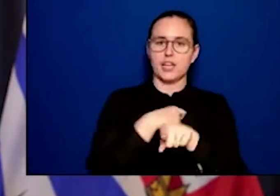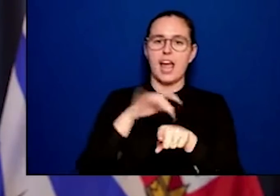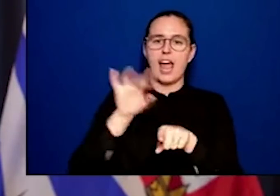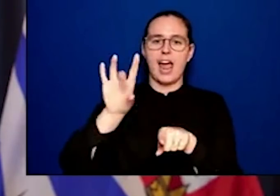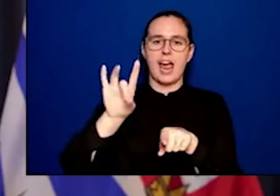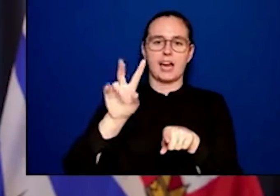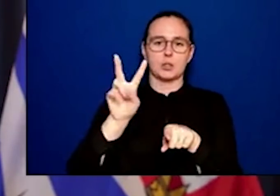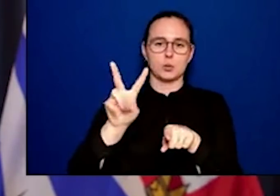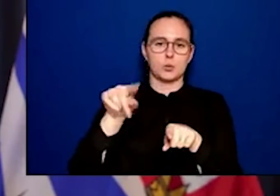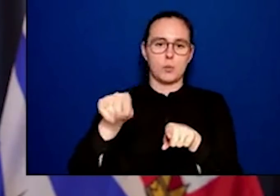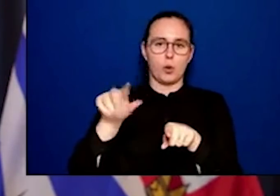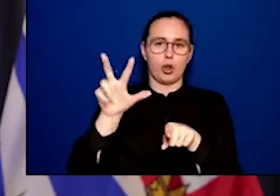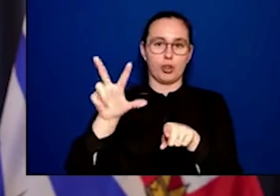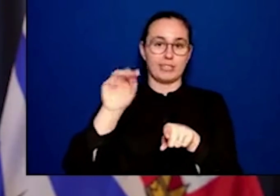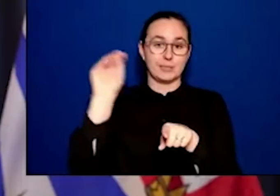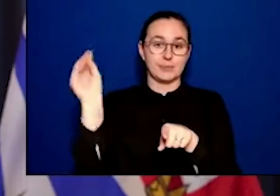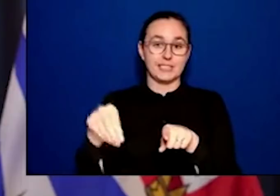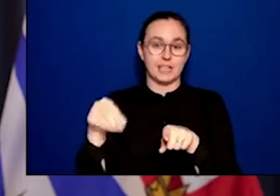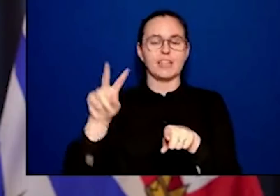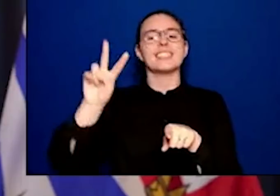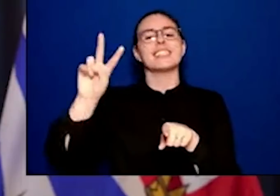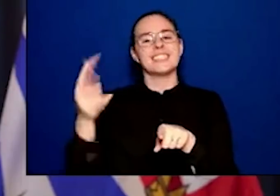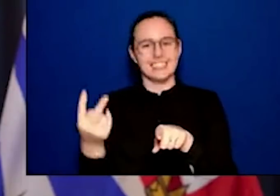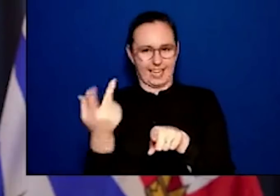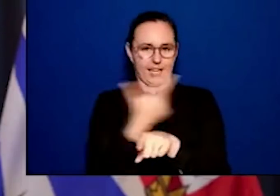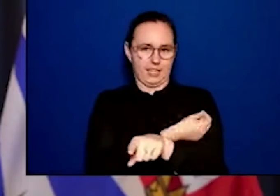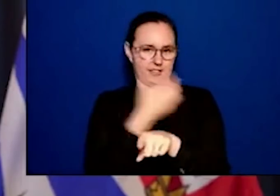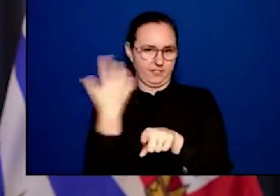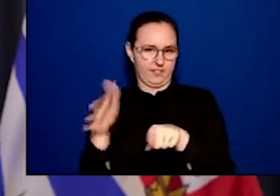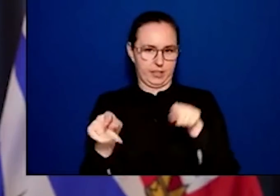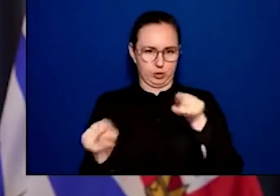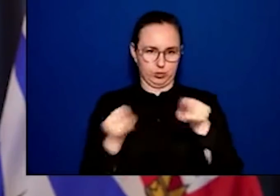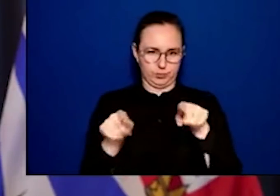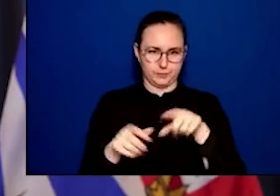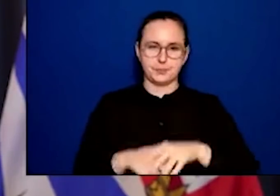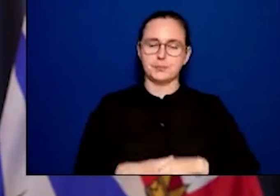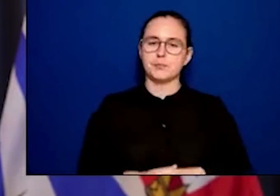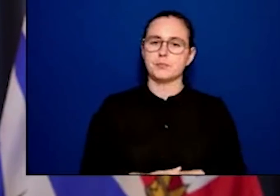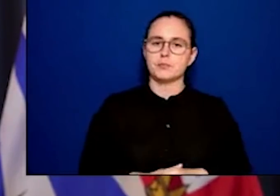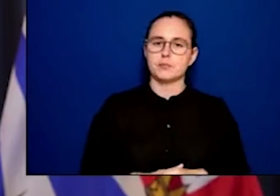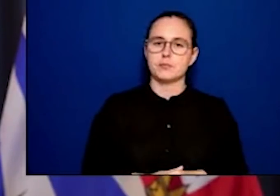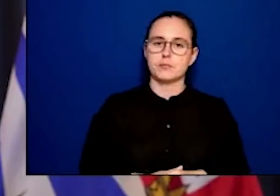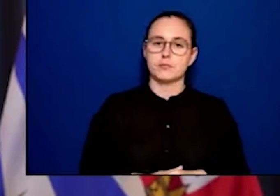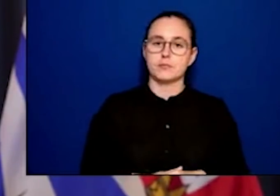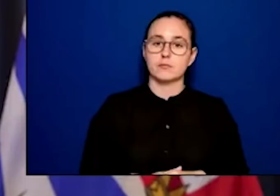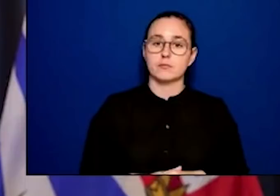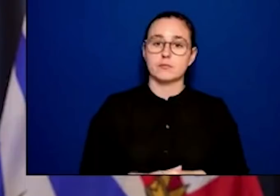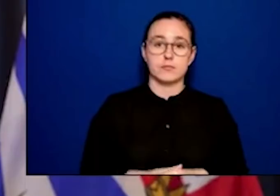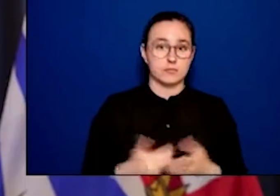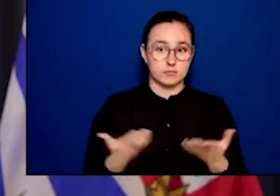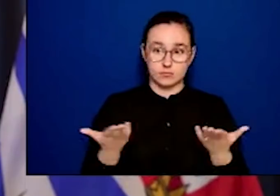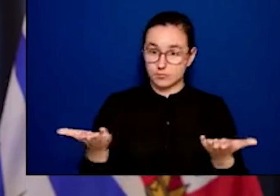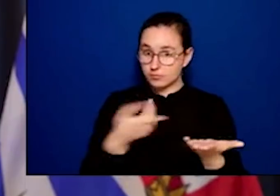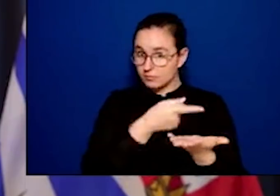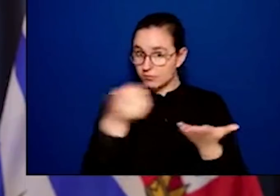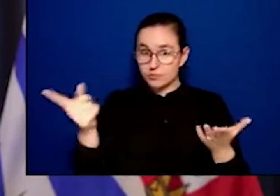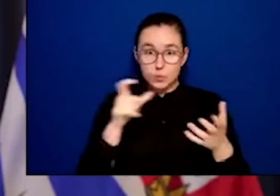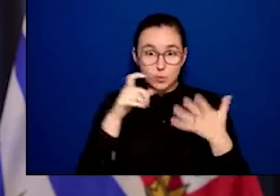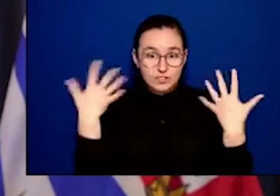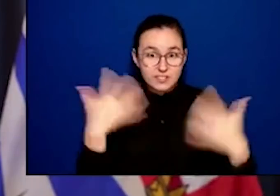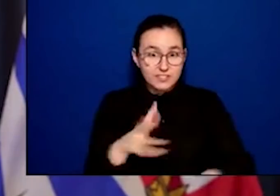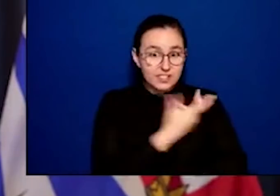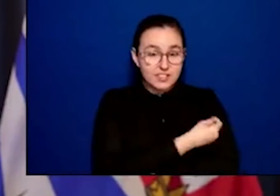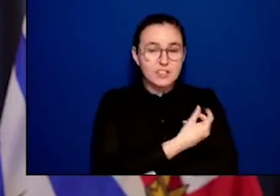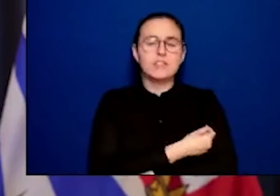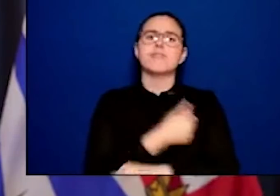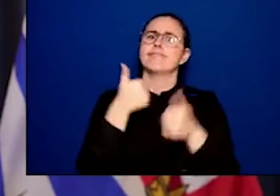their second dose. And everyone involved has decided to make themselves, their family, their community safer.